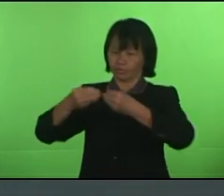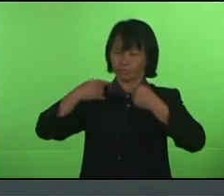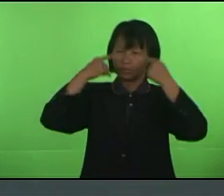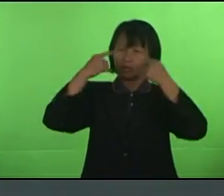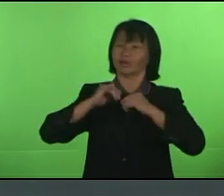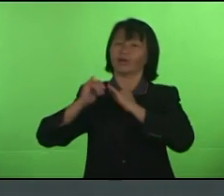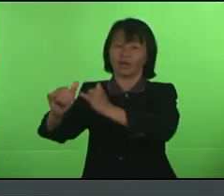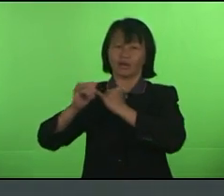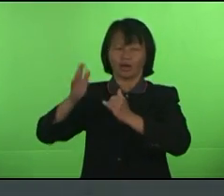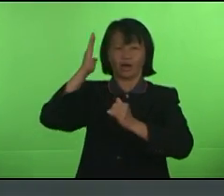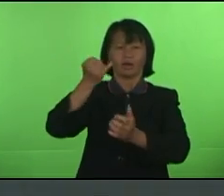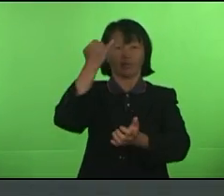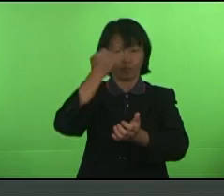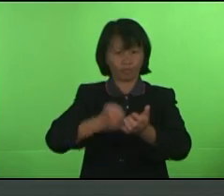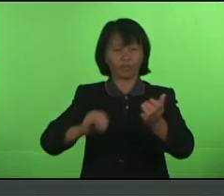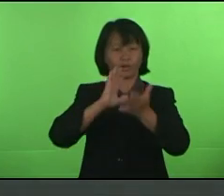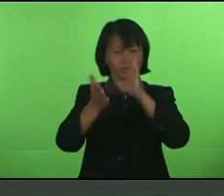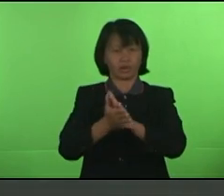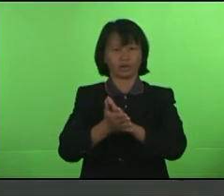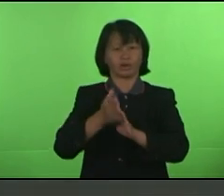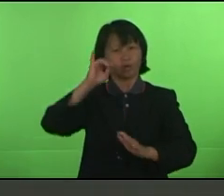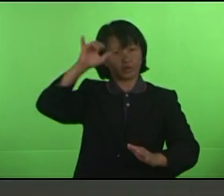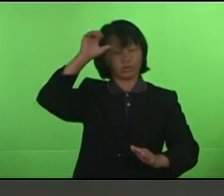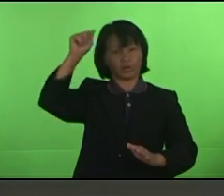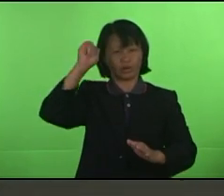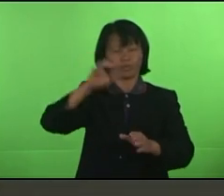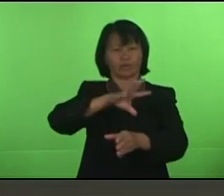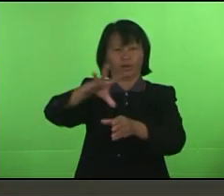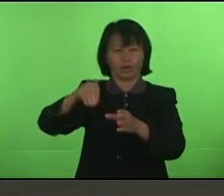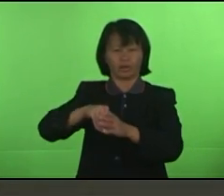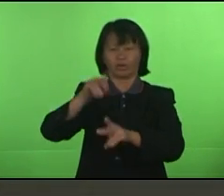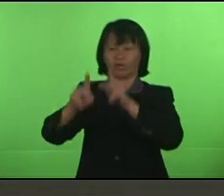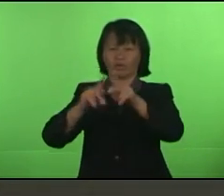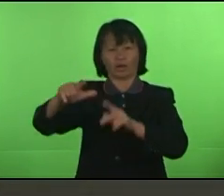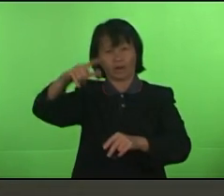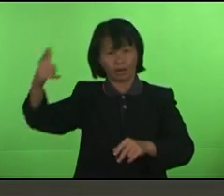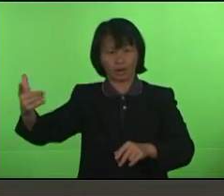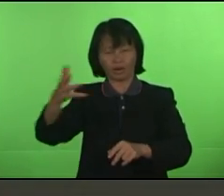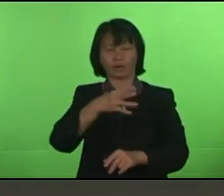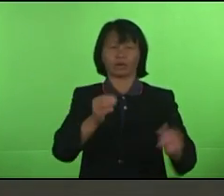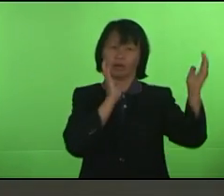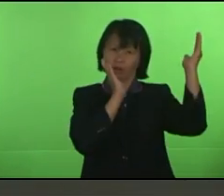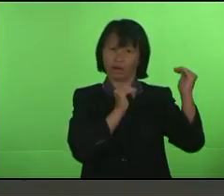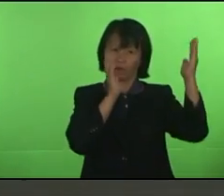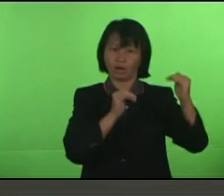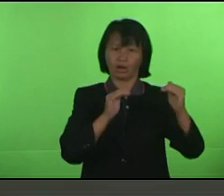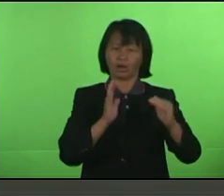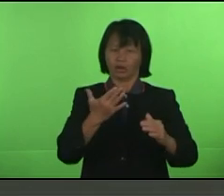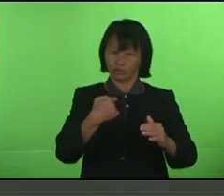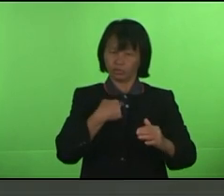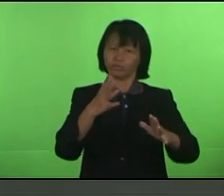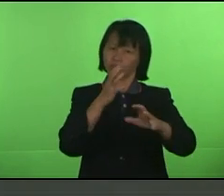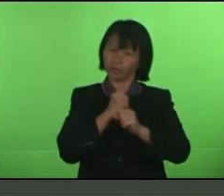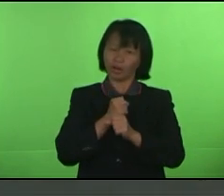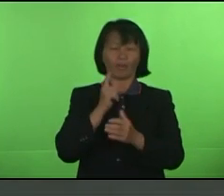success will then, inshallah, be multiplied to include all the other people. And hopefully, you get